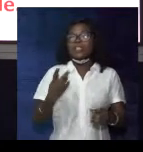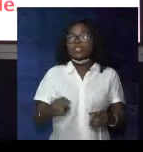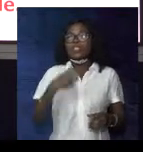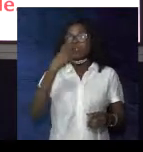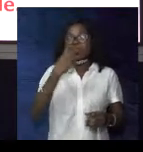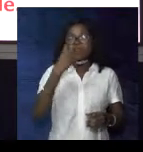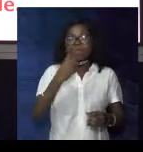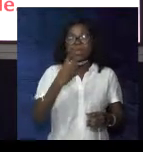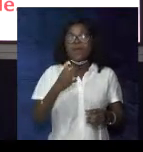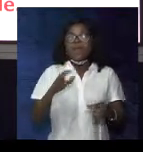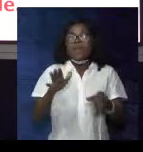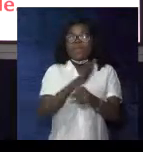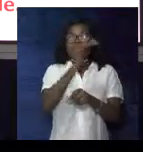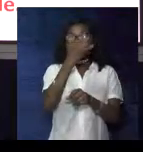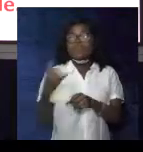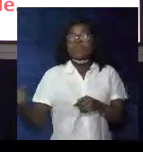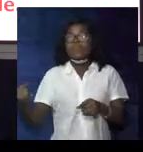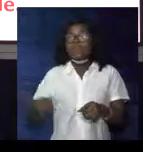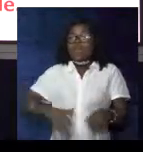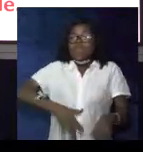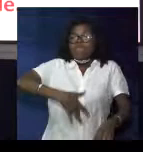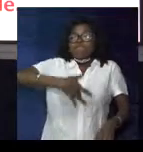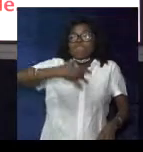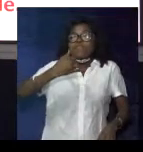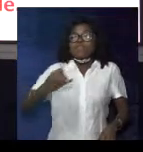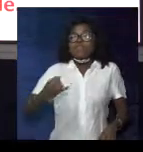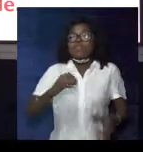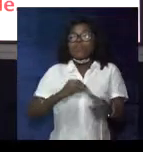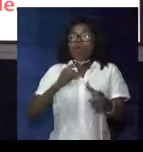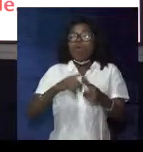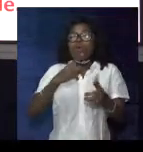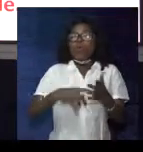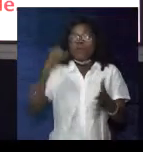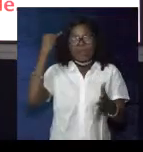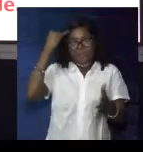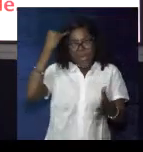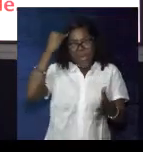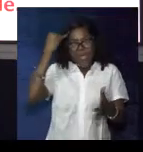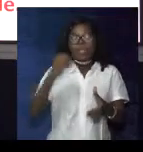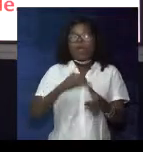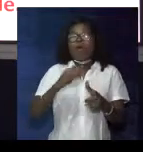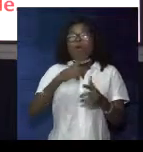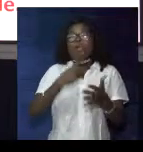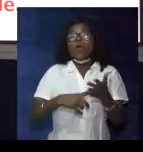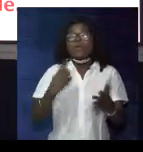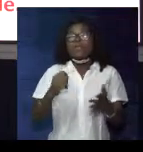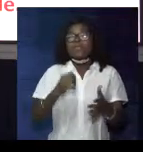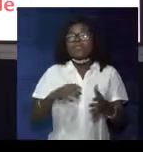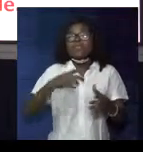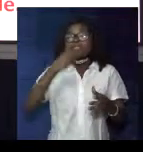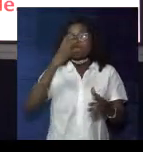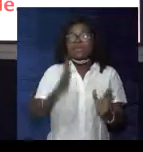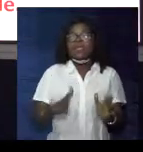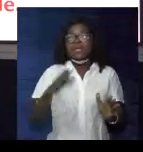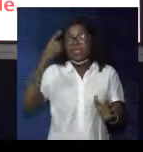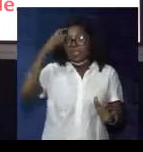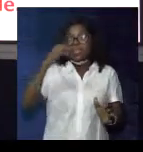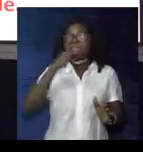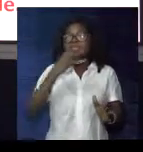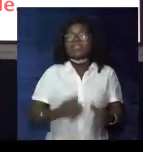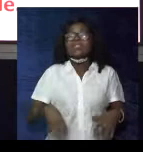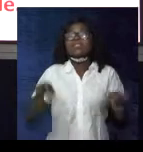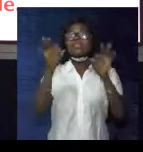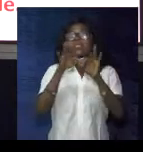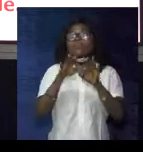speaker's feelings or idea, or what the speaker thinks is necessary, and not what is